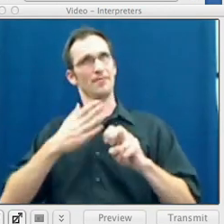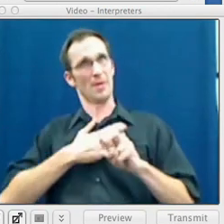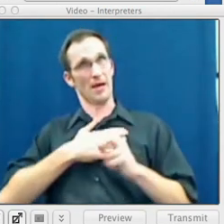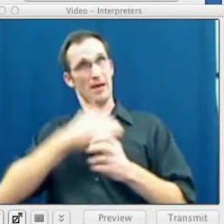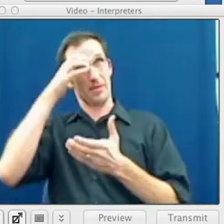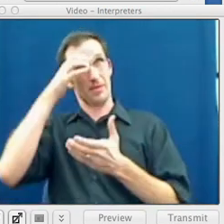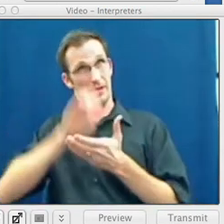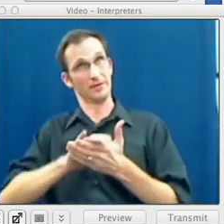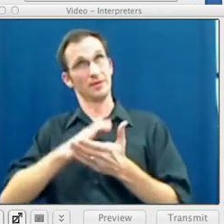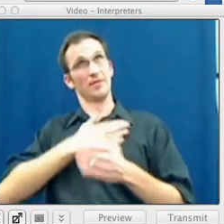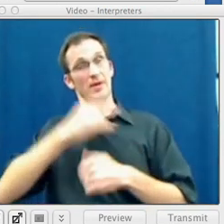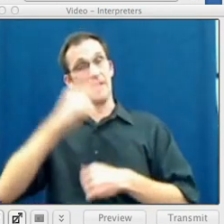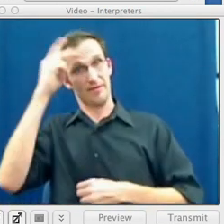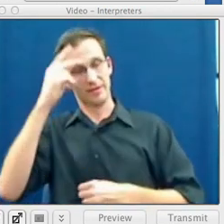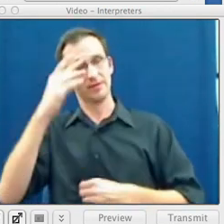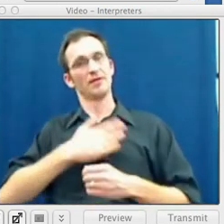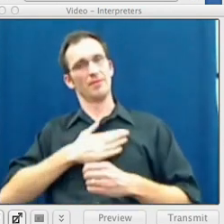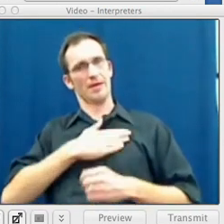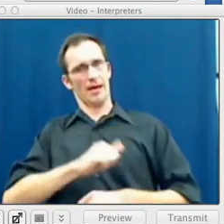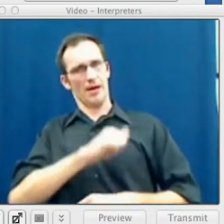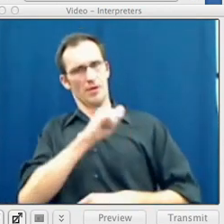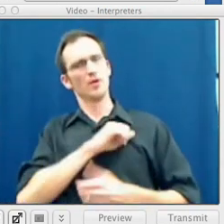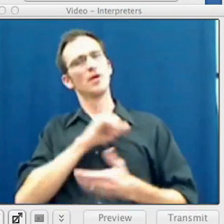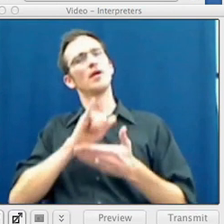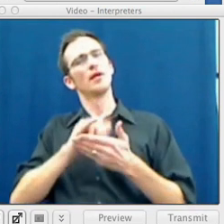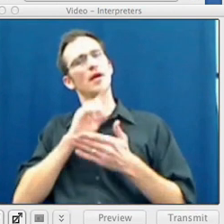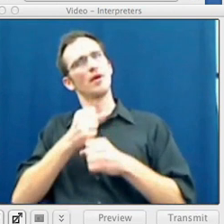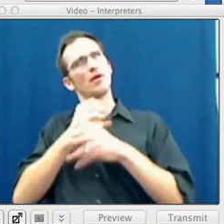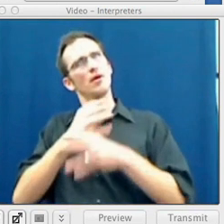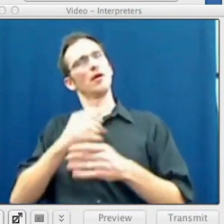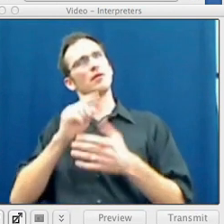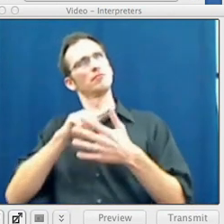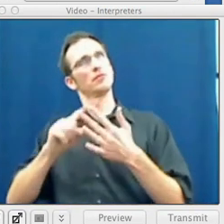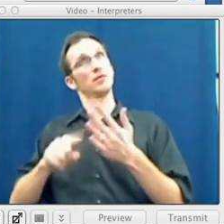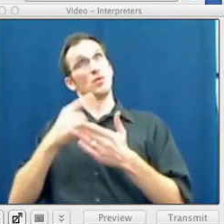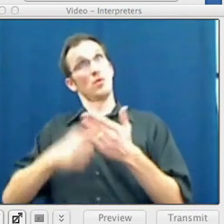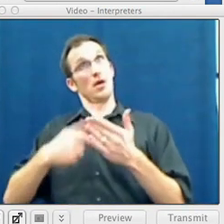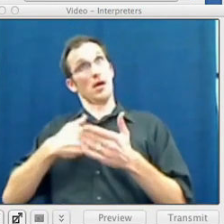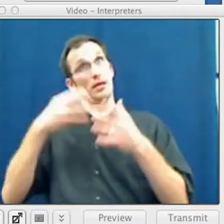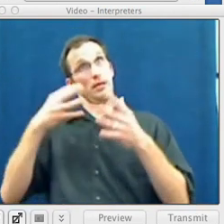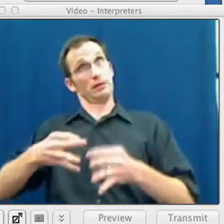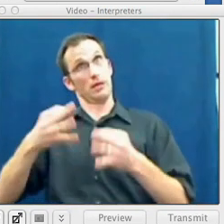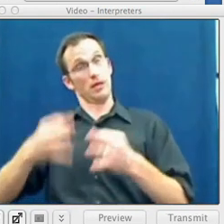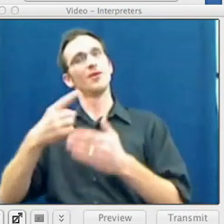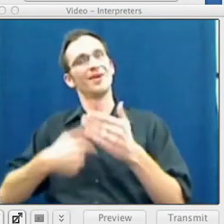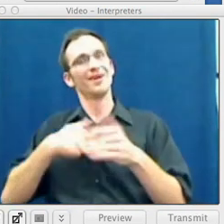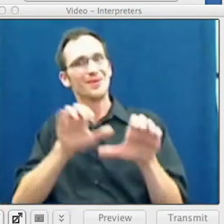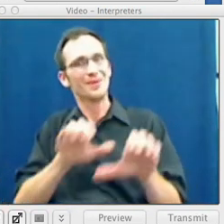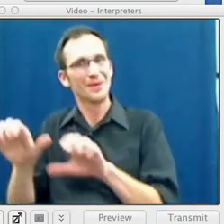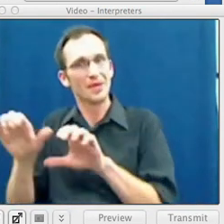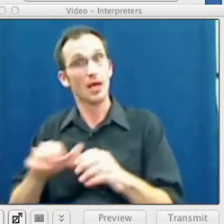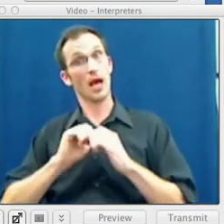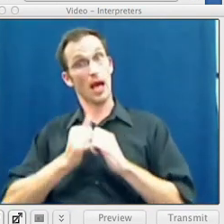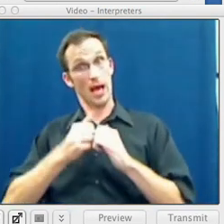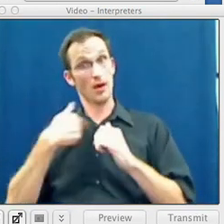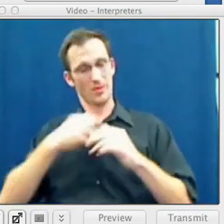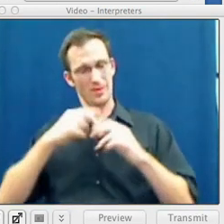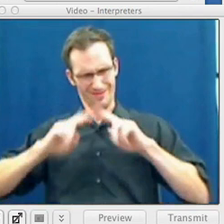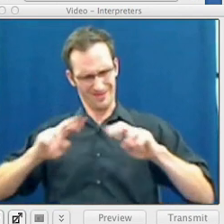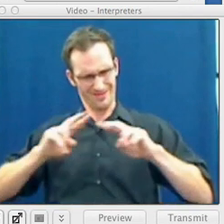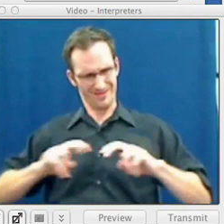that underscore and shape the decisions we make and the actions that we undertake. And again, the only way we can do that in a sound, ethical